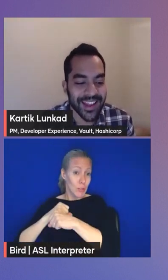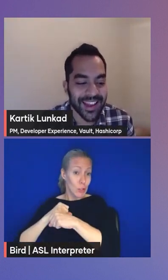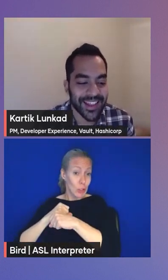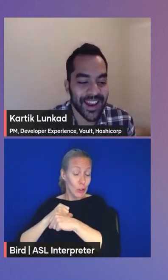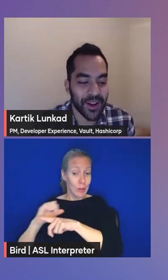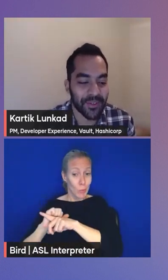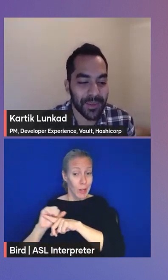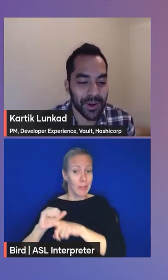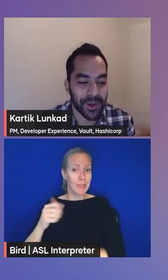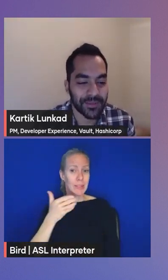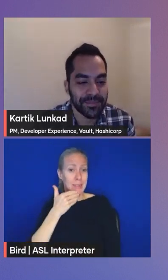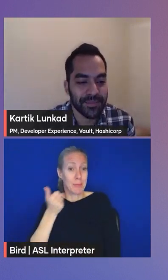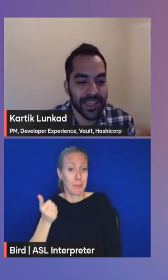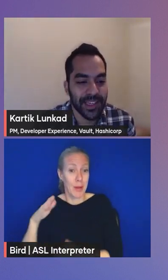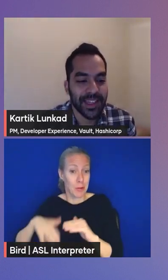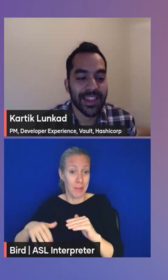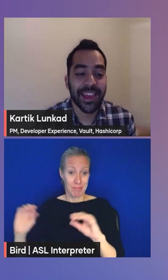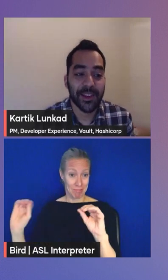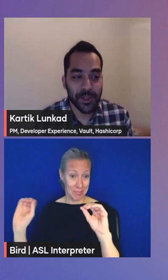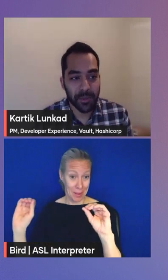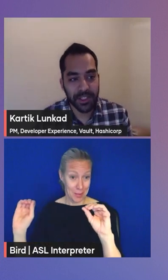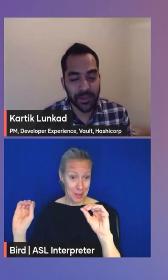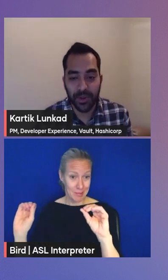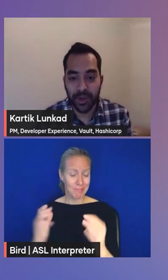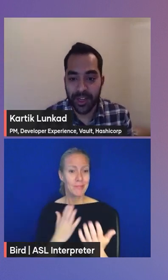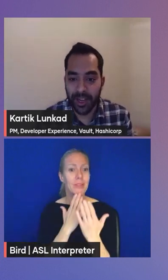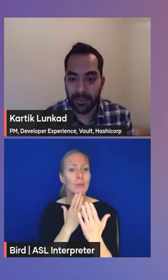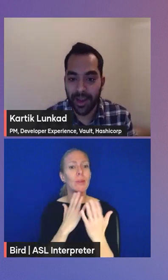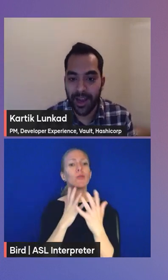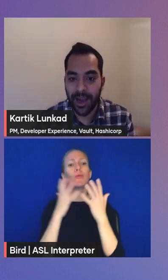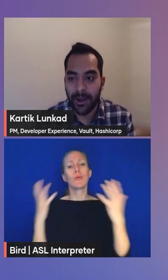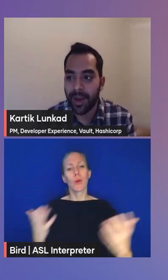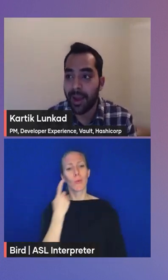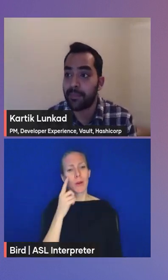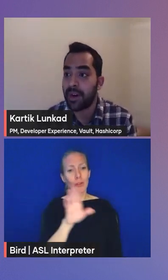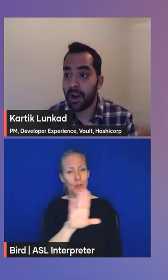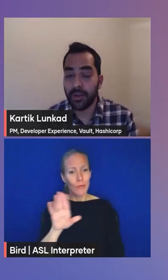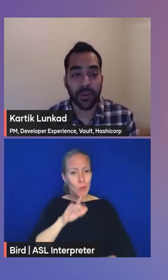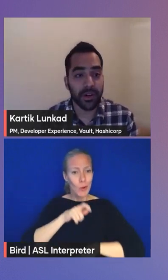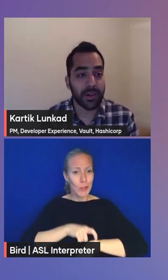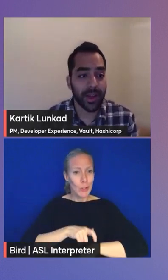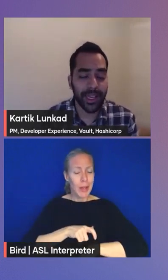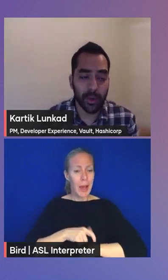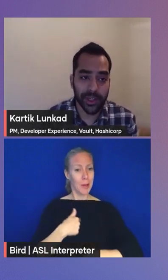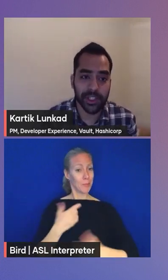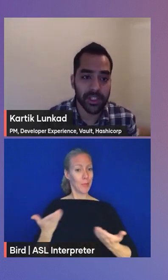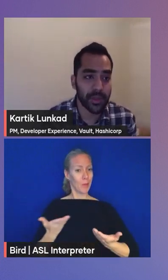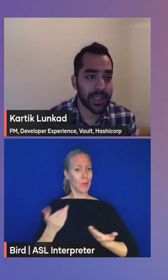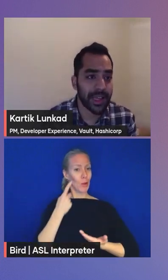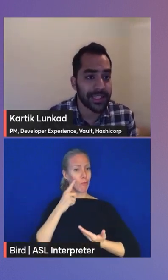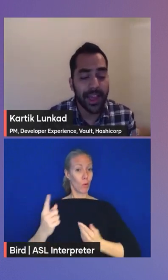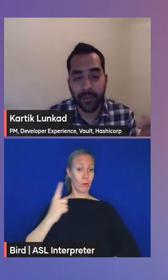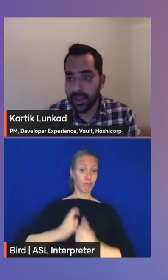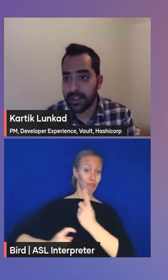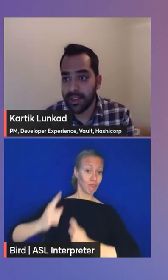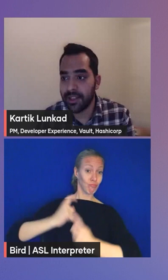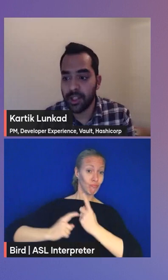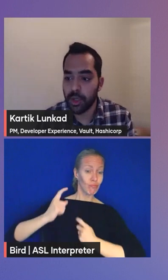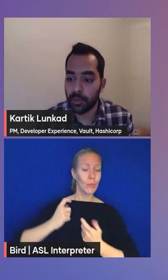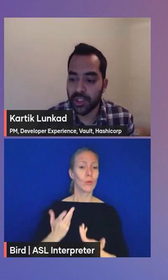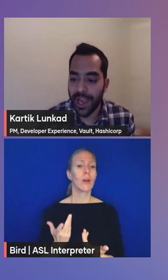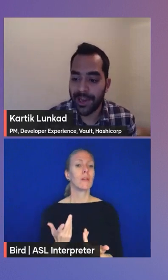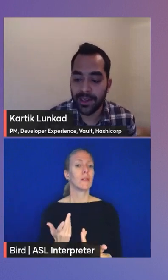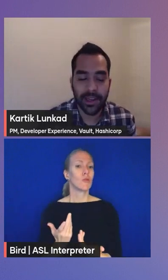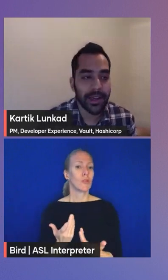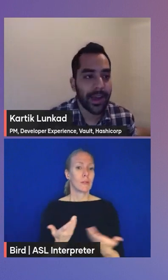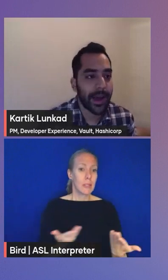than none of them at all. Thank you so much for your time. I'm around for any questions, whether that's live or in